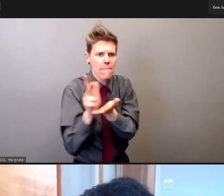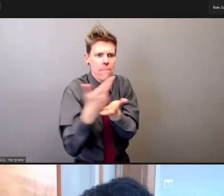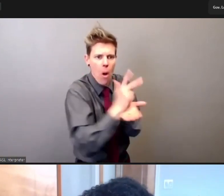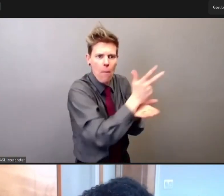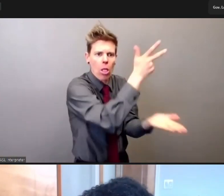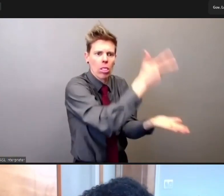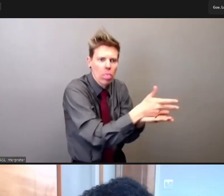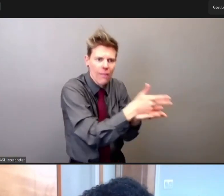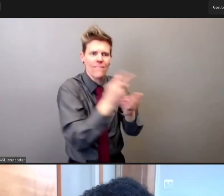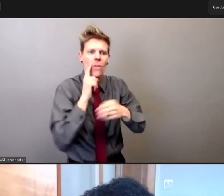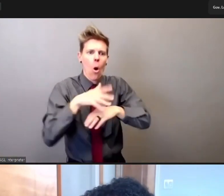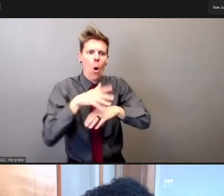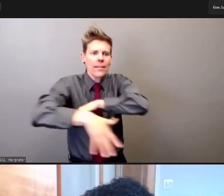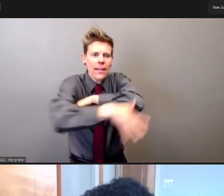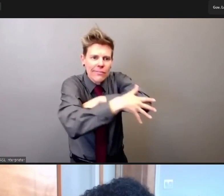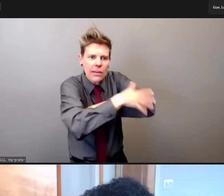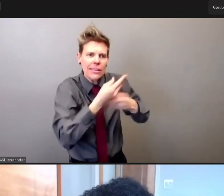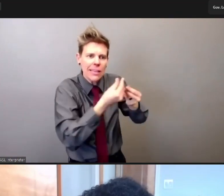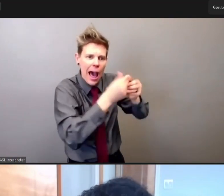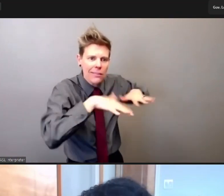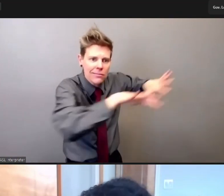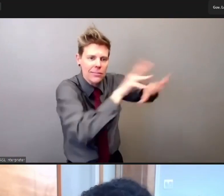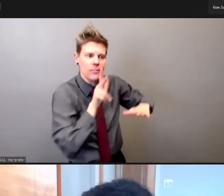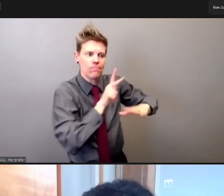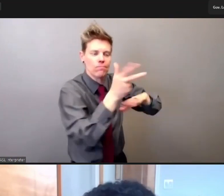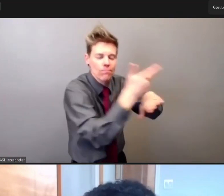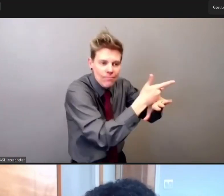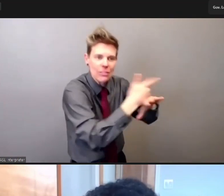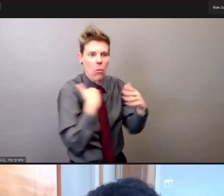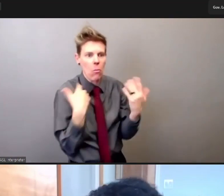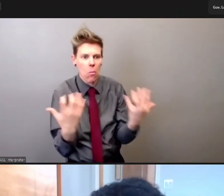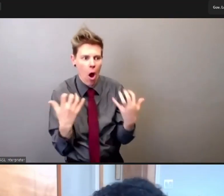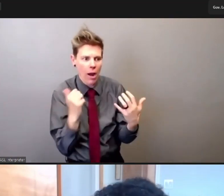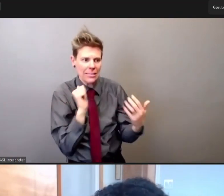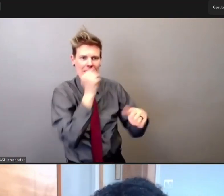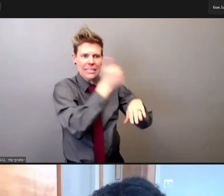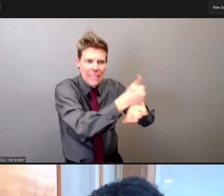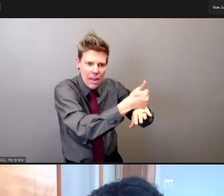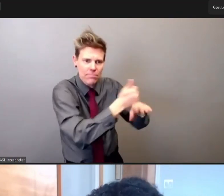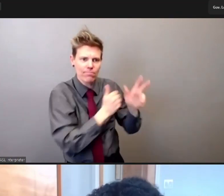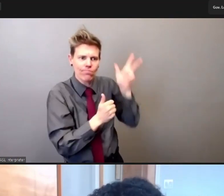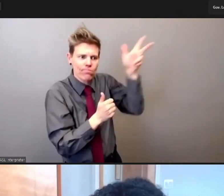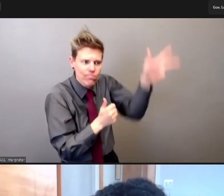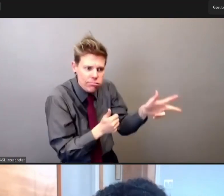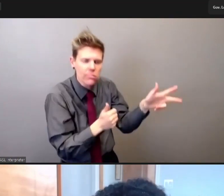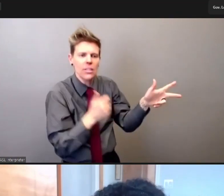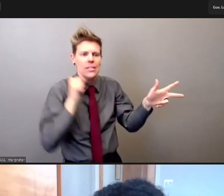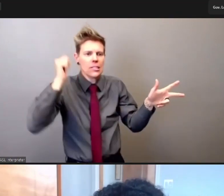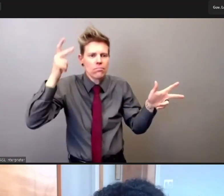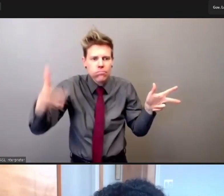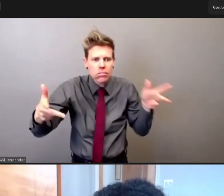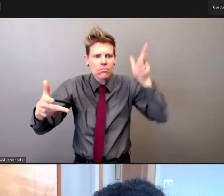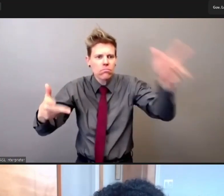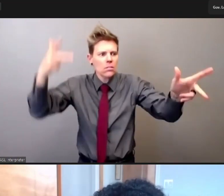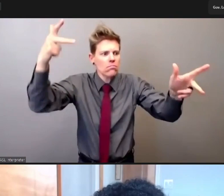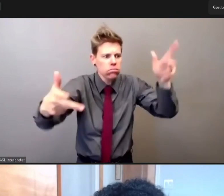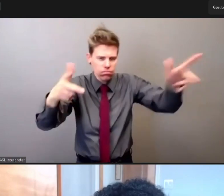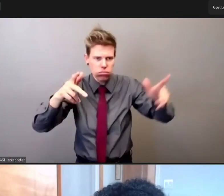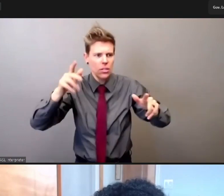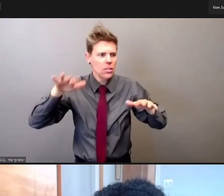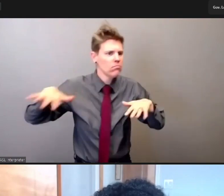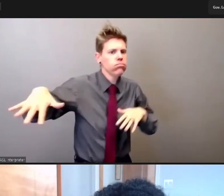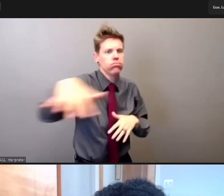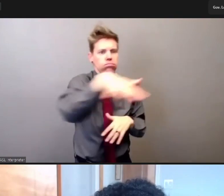more laboratories so that we can stand them up on the Navajo Nation or expand them. That means that you're doing genomic rate testing for